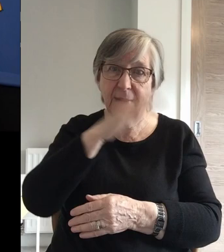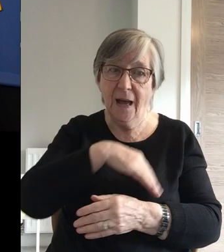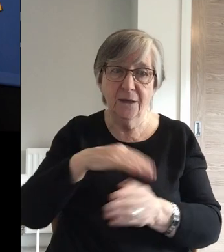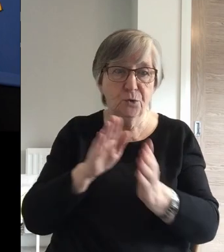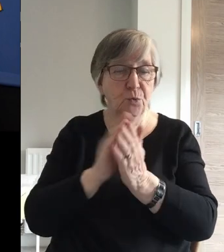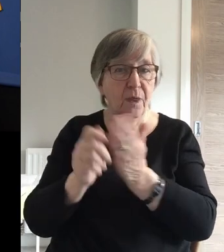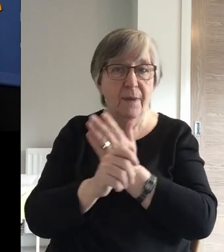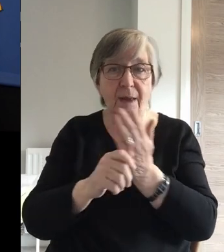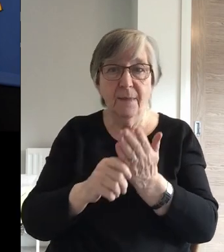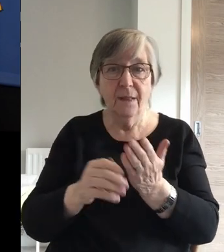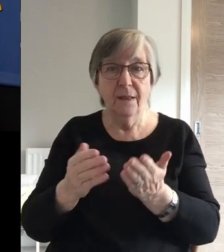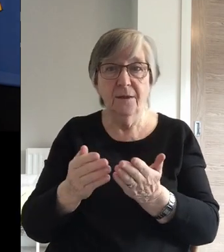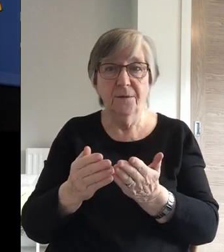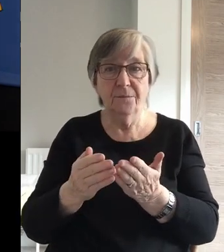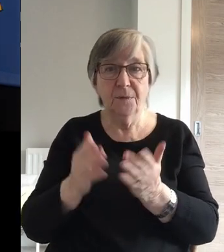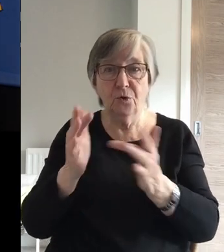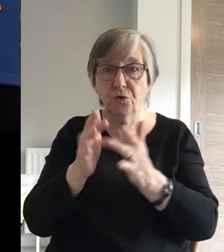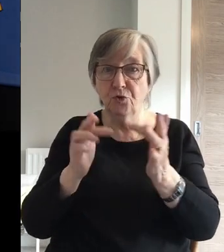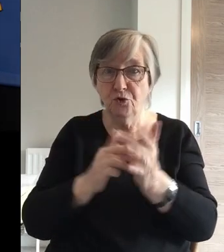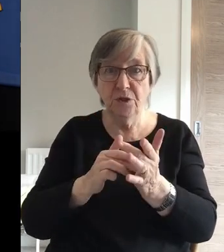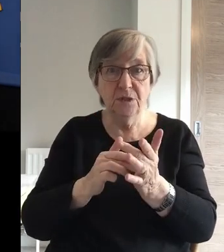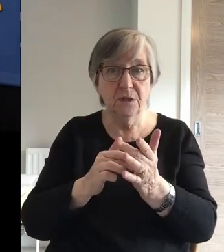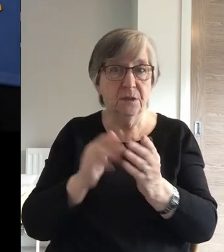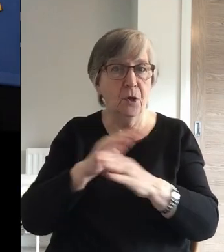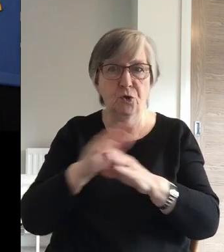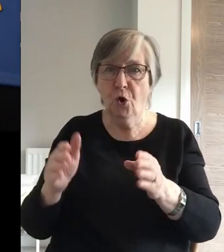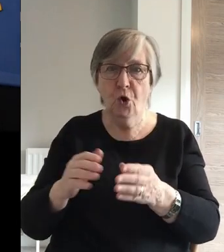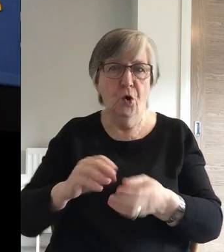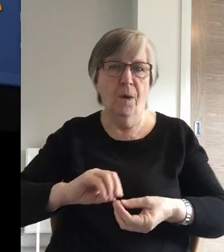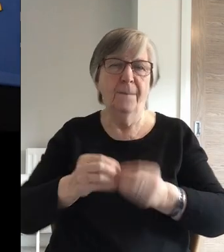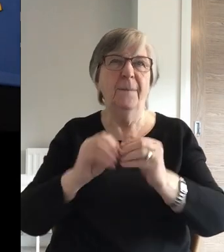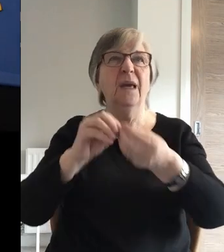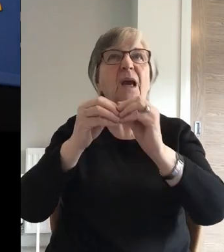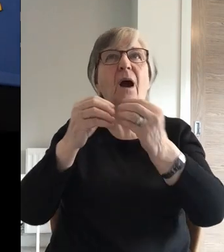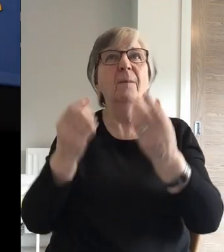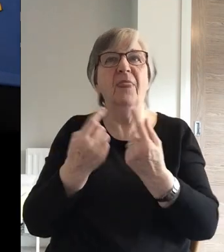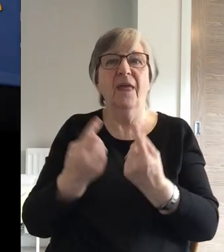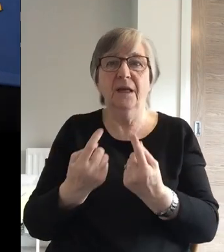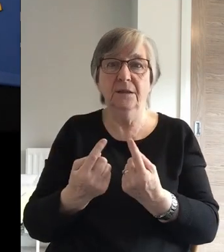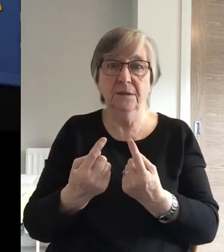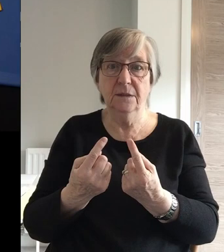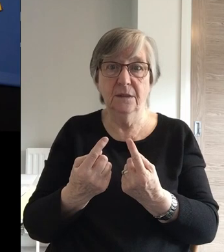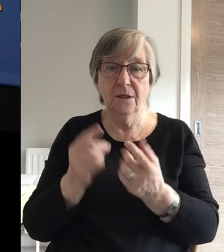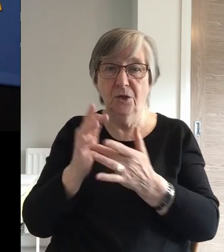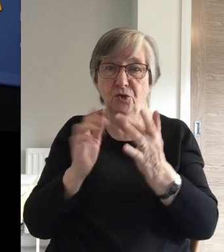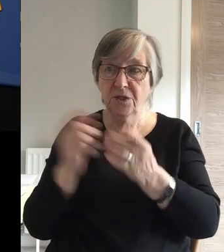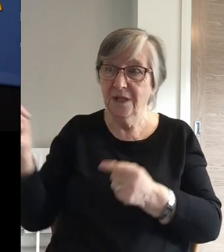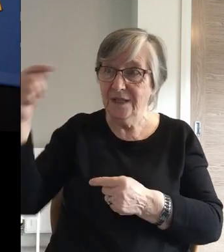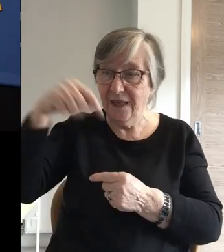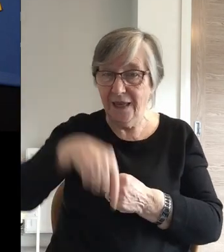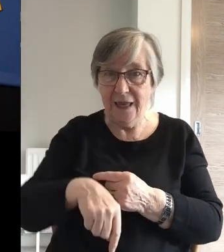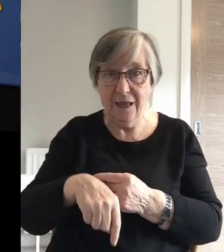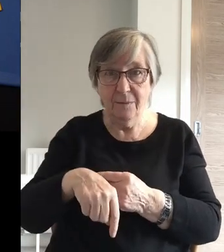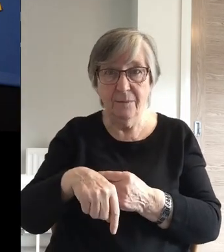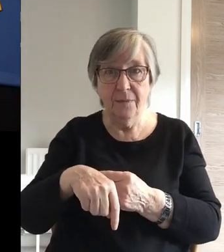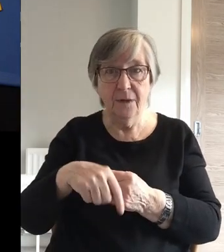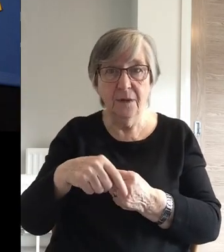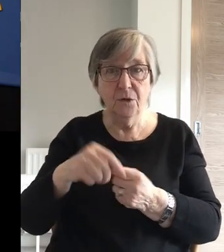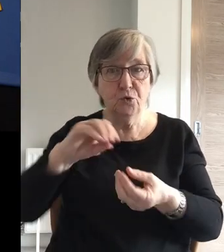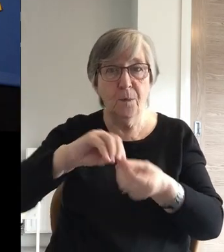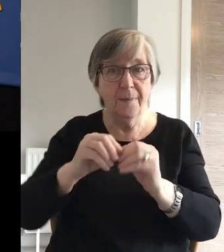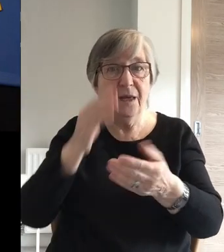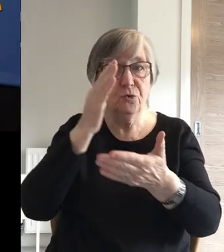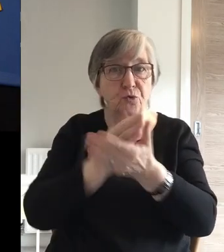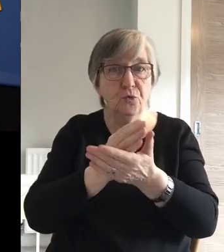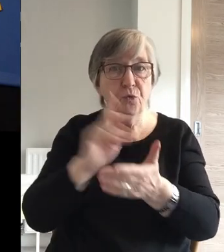scriptures. Because Jesus hadn't been making it all up as he went along. He came in order to fulfill God's work and God's